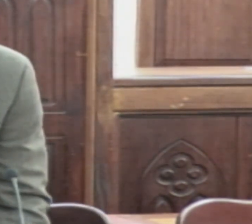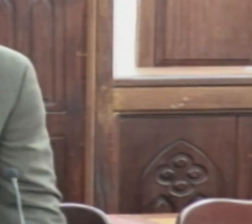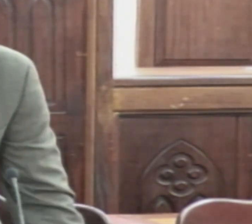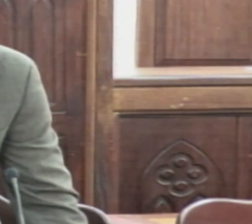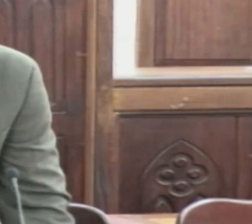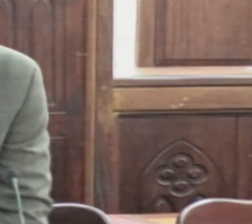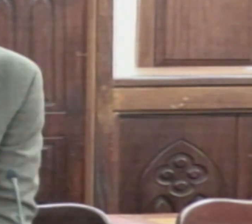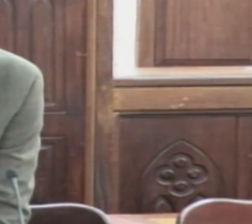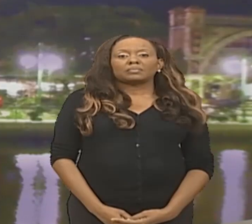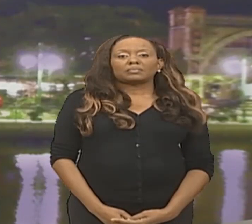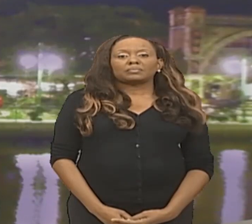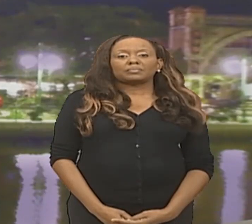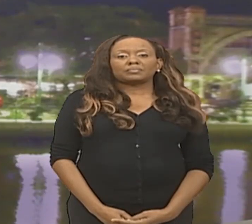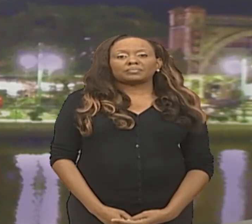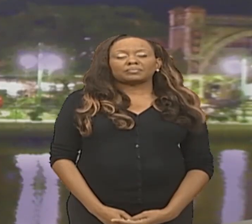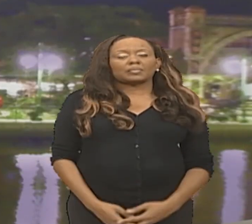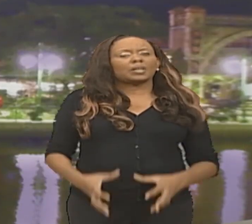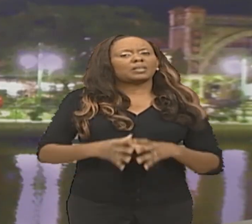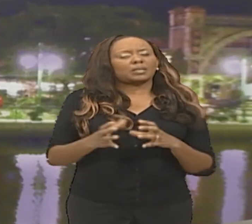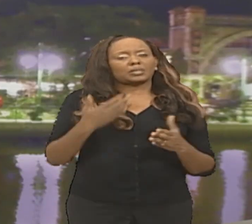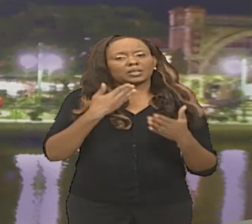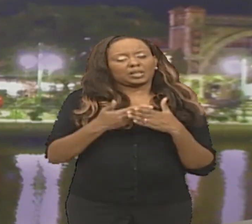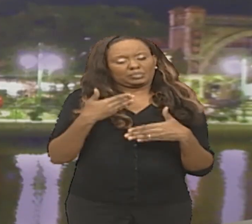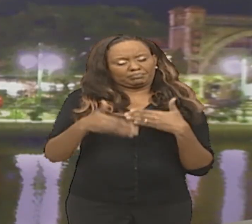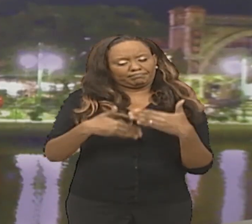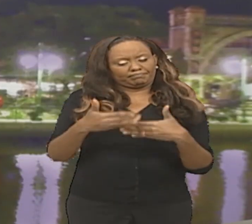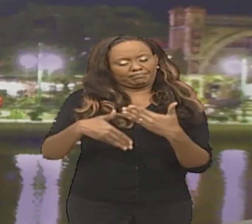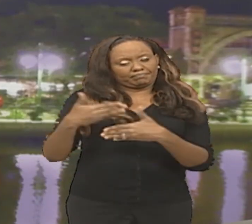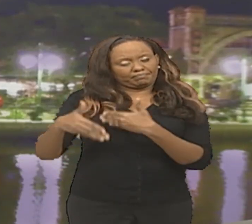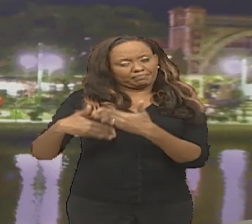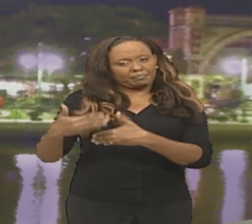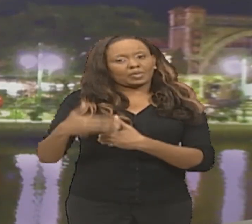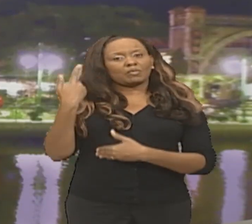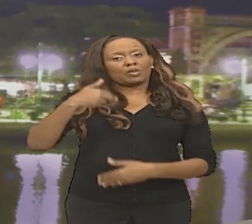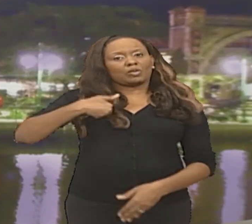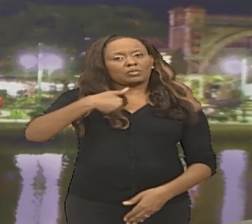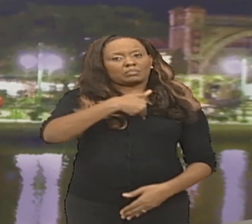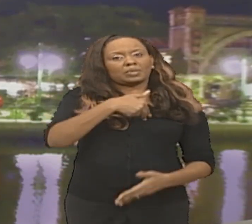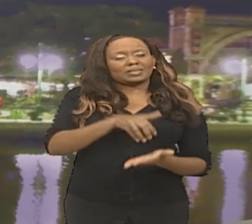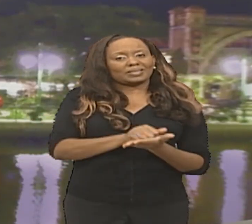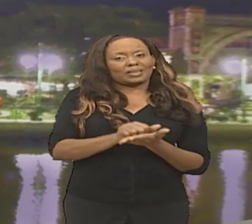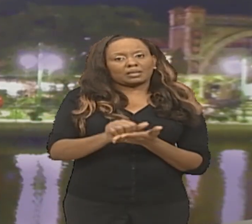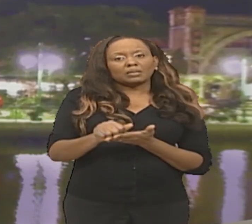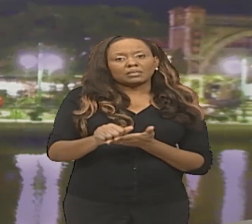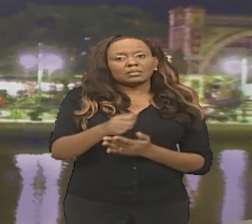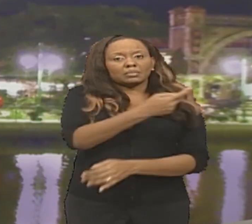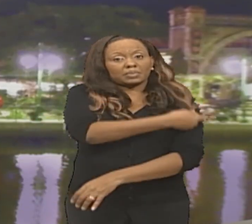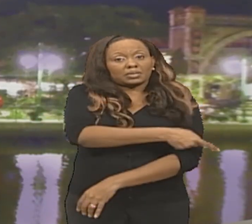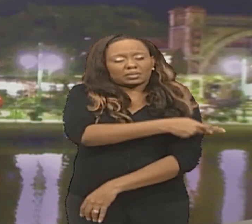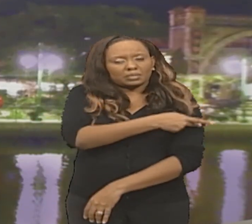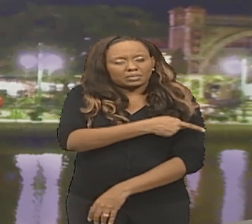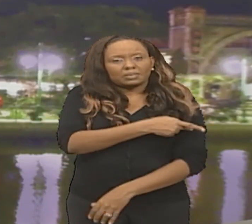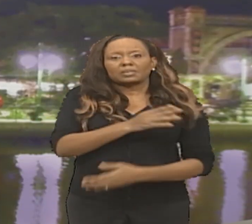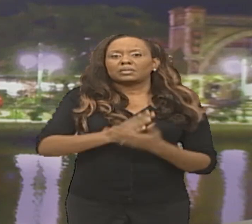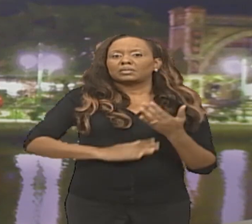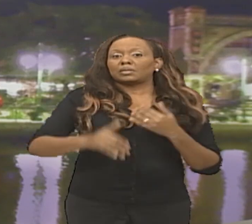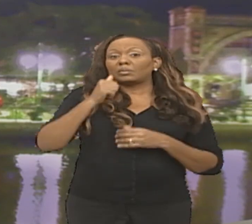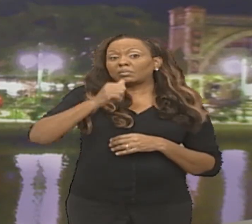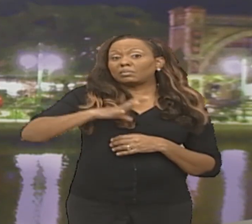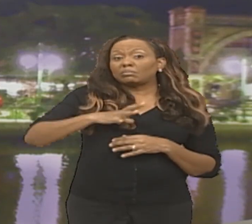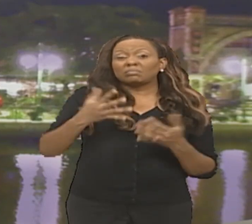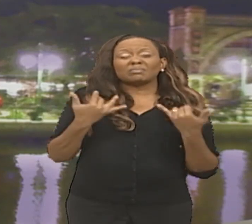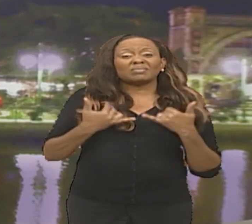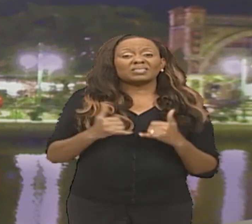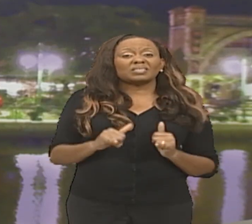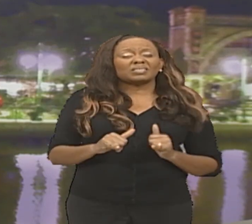against. Despite the strides made over the years in treating breast cancer patients, some Barbadian women remain unsure as